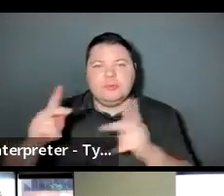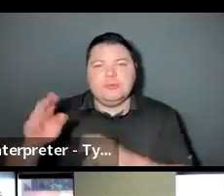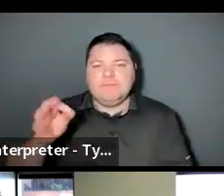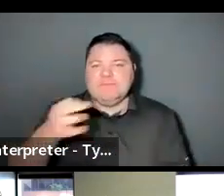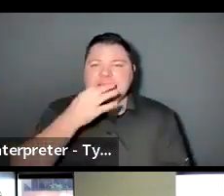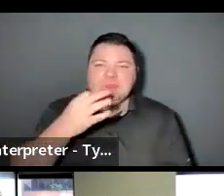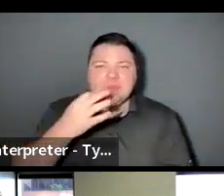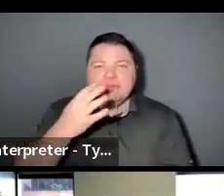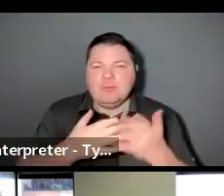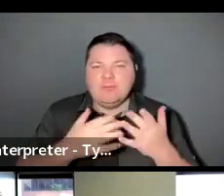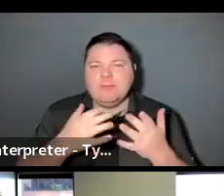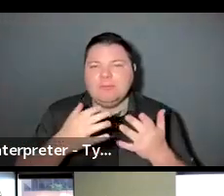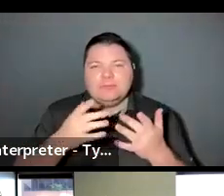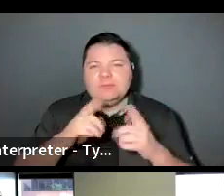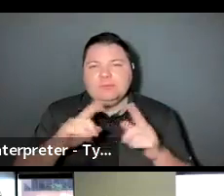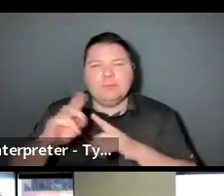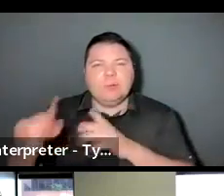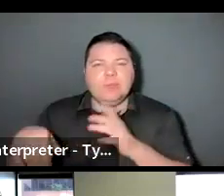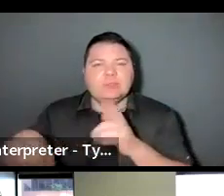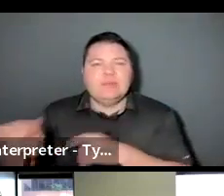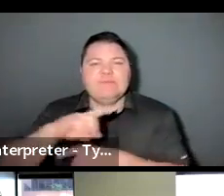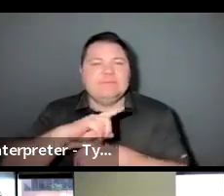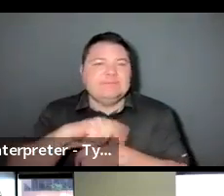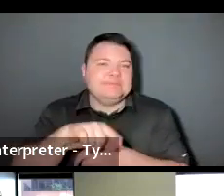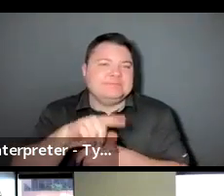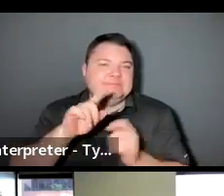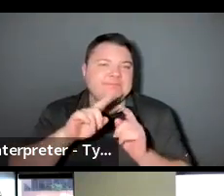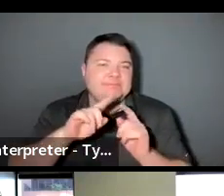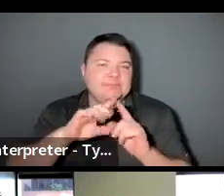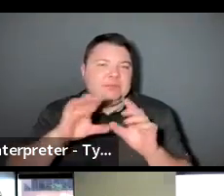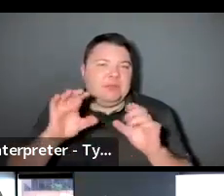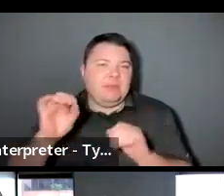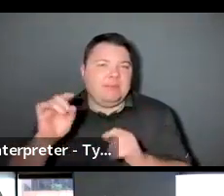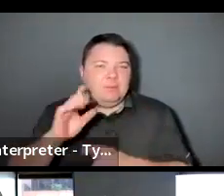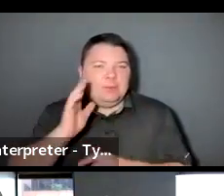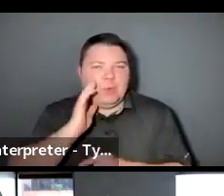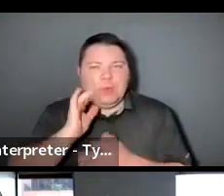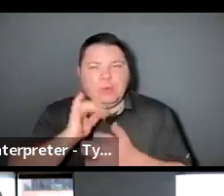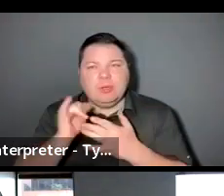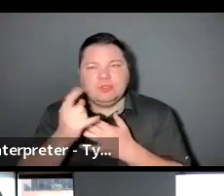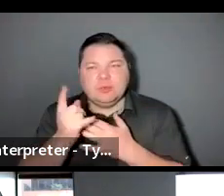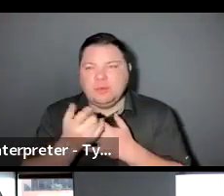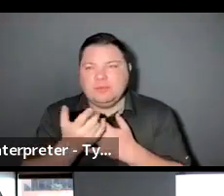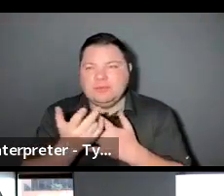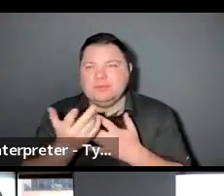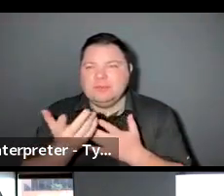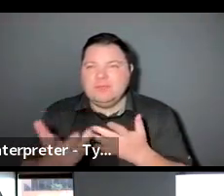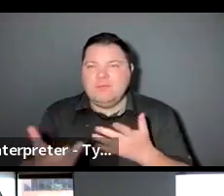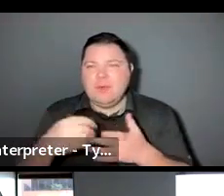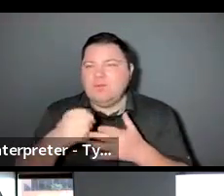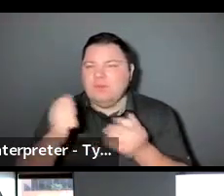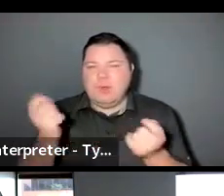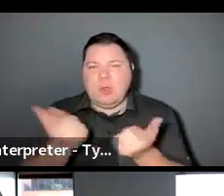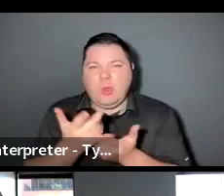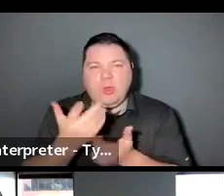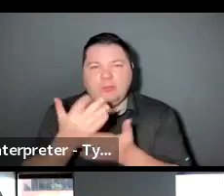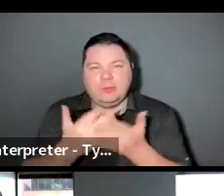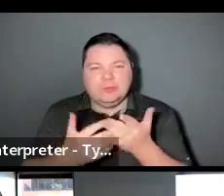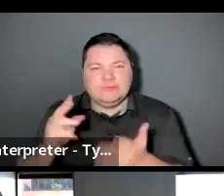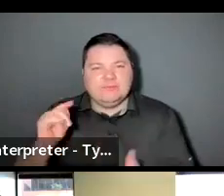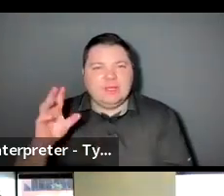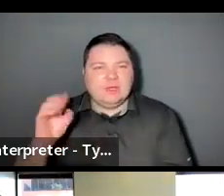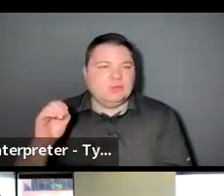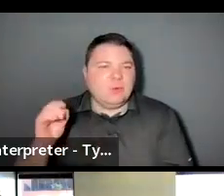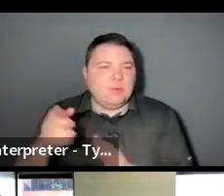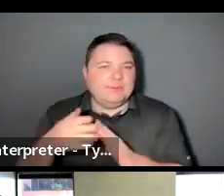of the company, because we knew that this project would be ever dependent on every aspect of Metro operations,